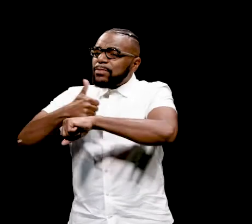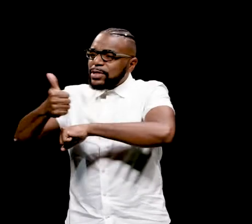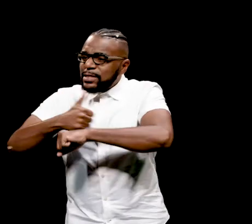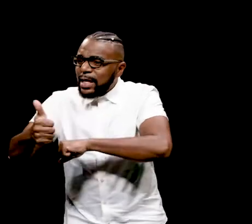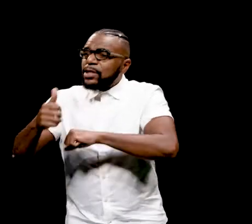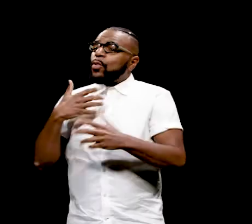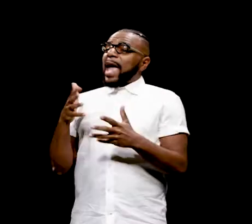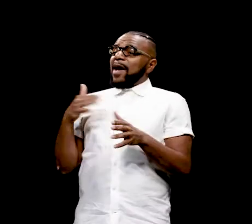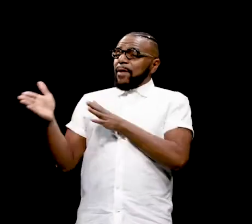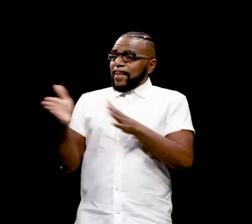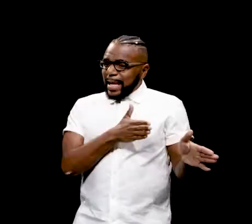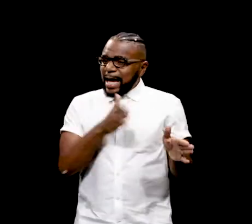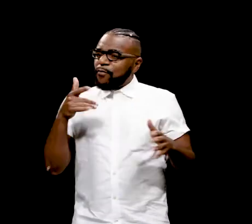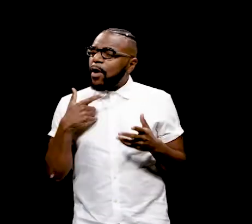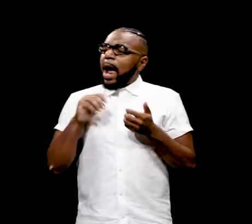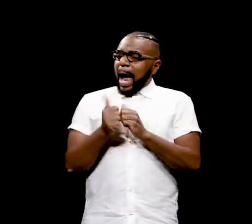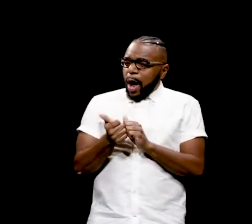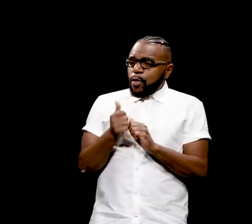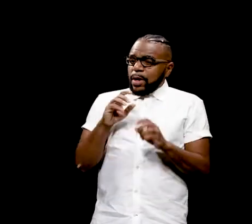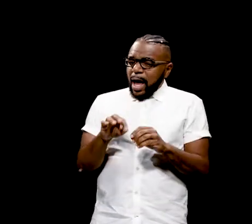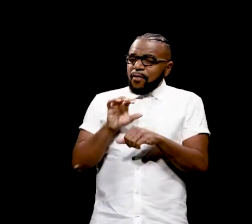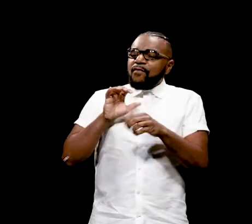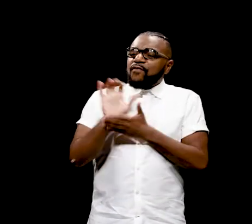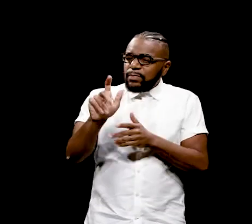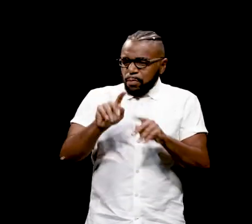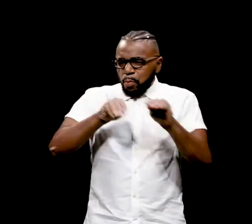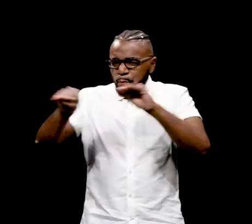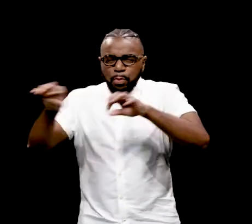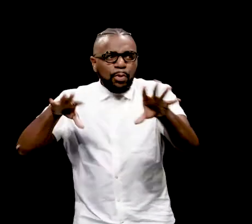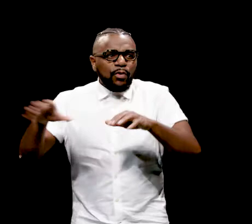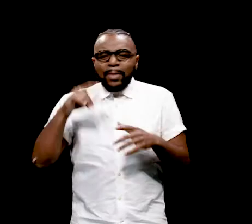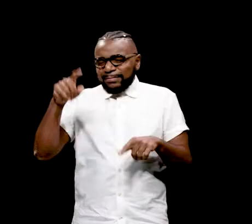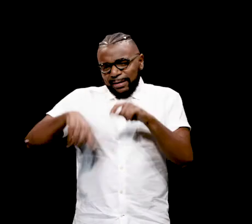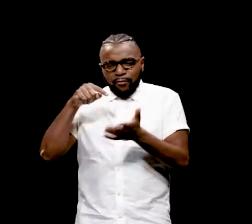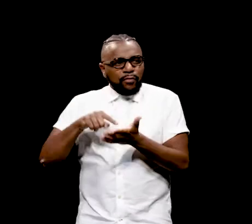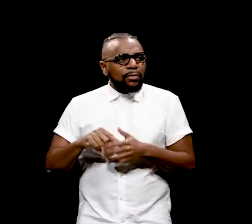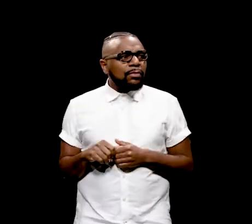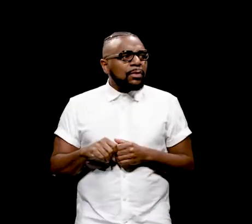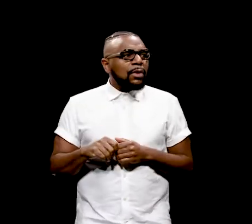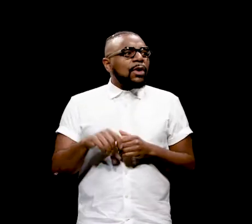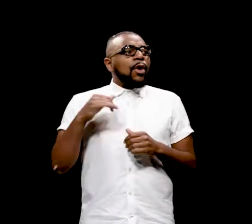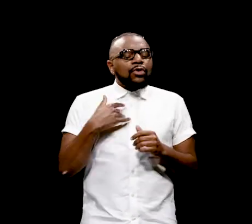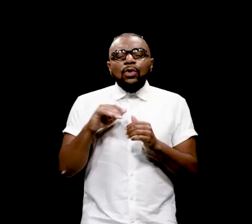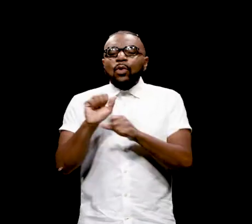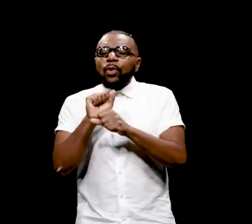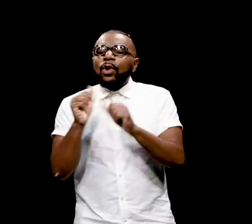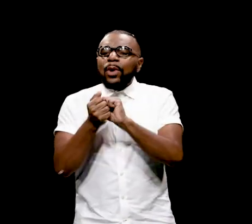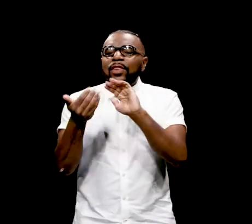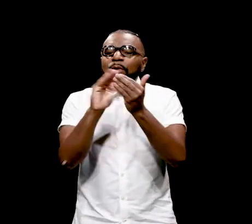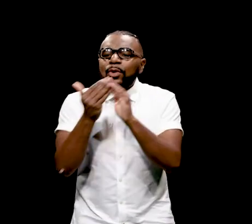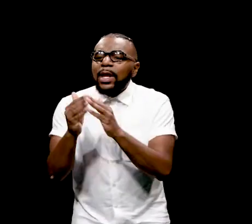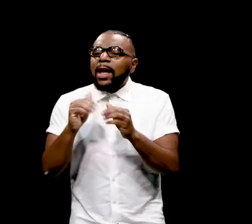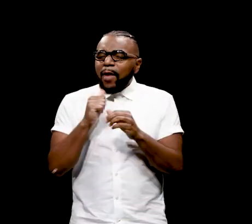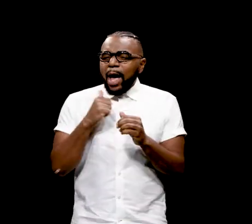anti-displacement strategy funded first, and we have agreed to that. And moreover, we continue to work with the community around economic